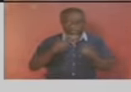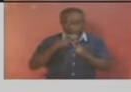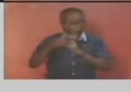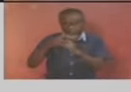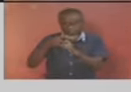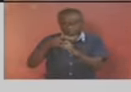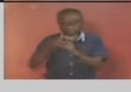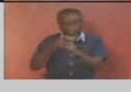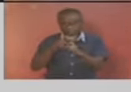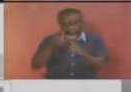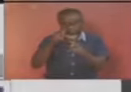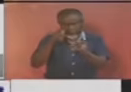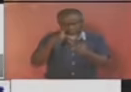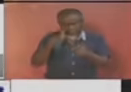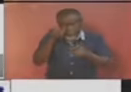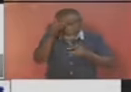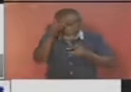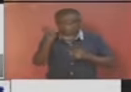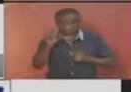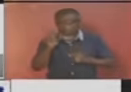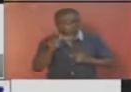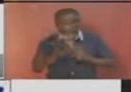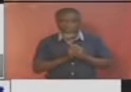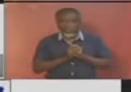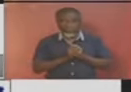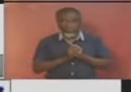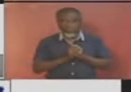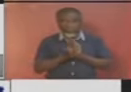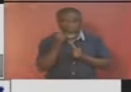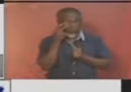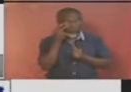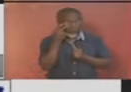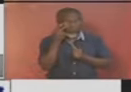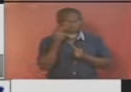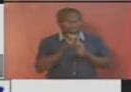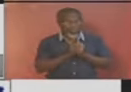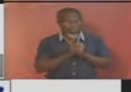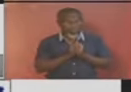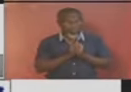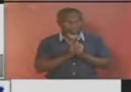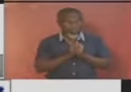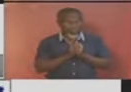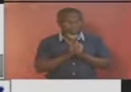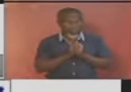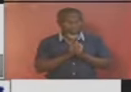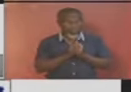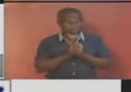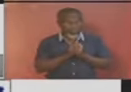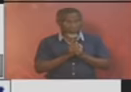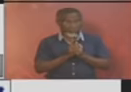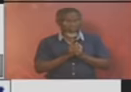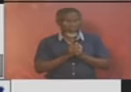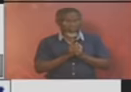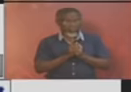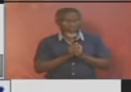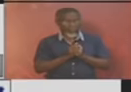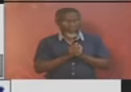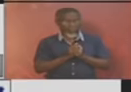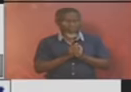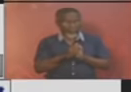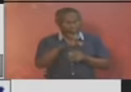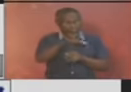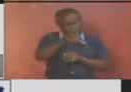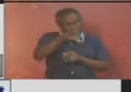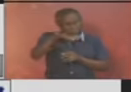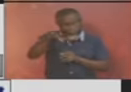So if I can have my first slide. So this is just gives you a rough idea of by county. So we have different